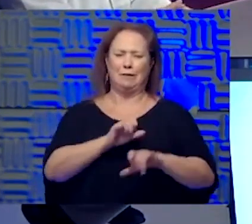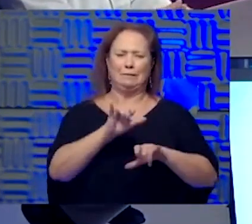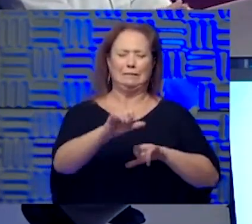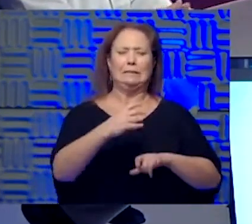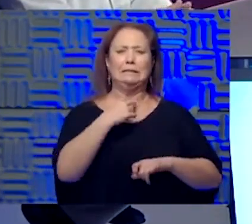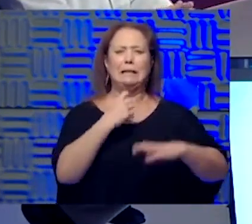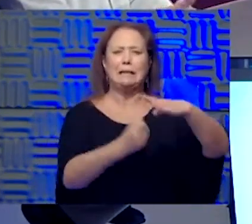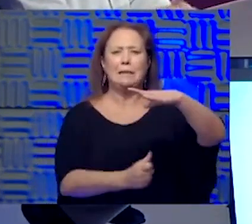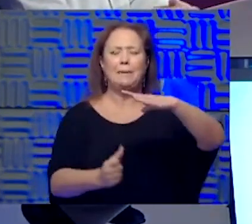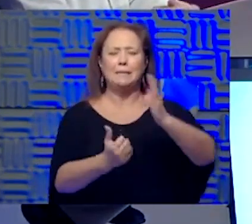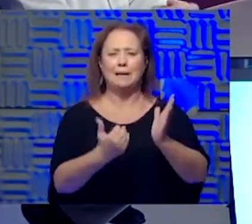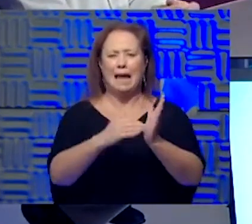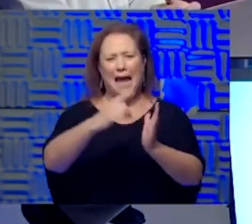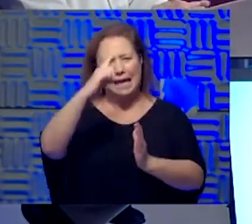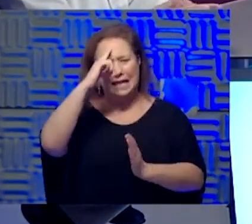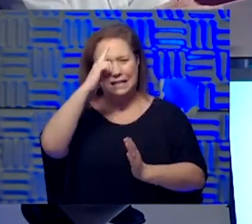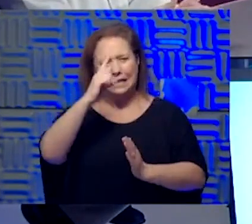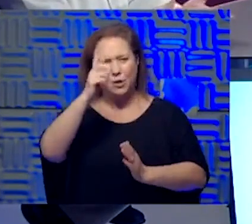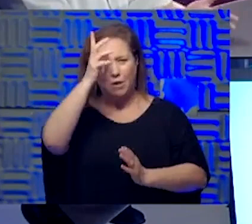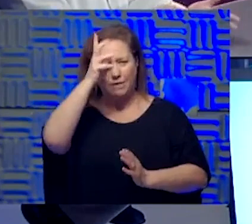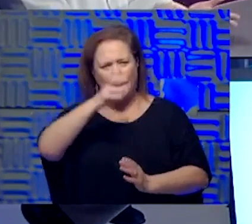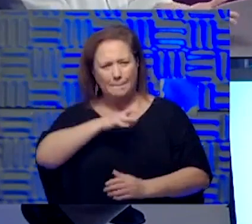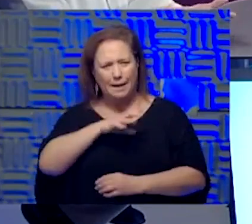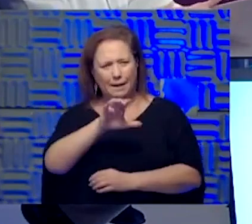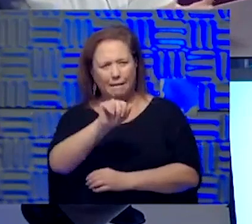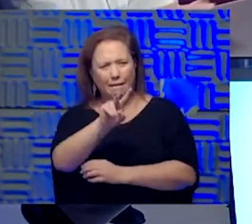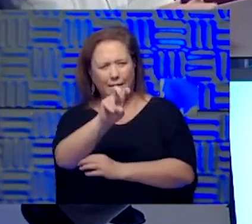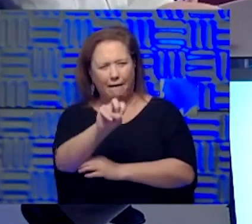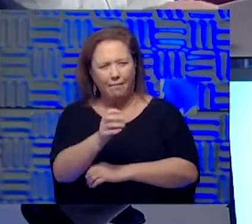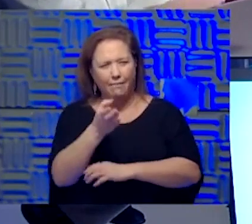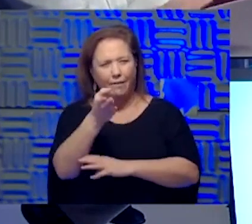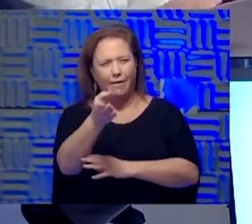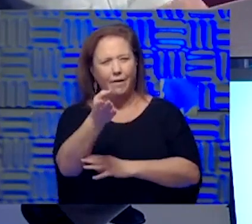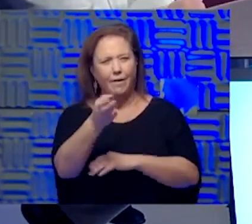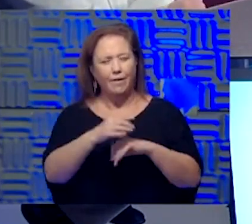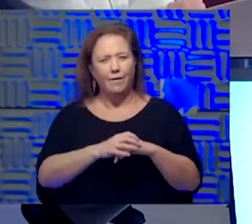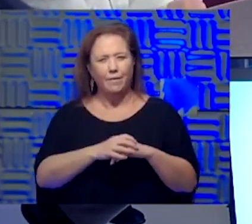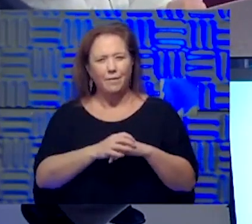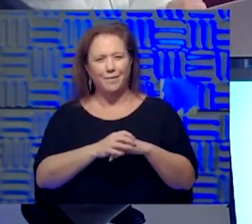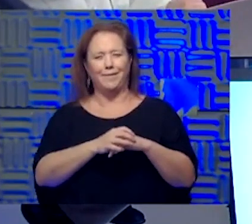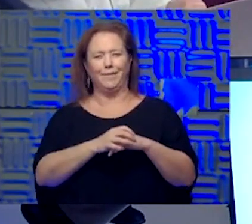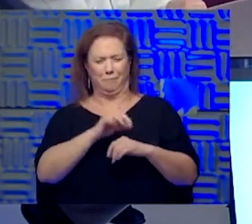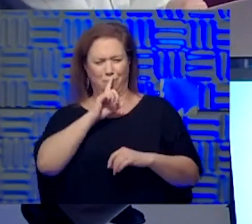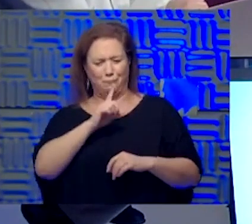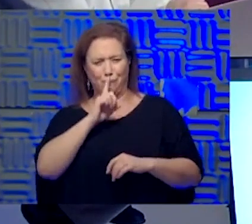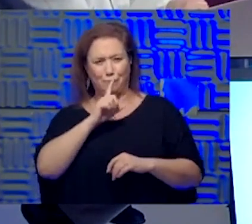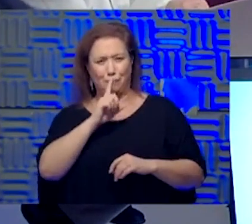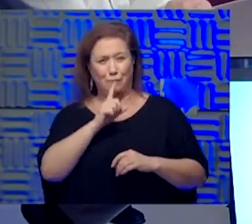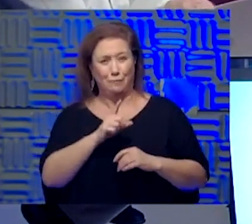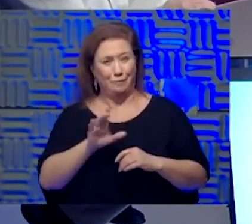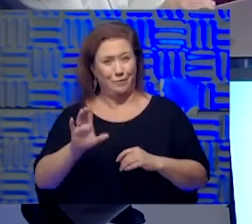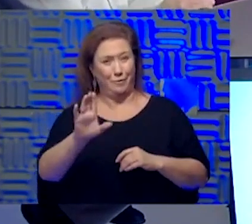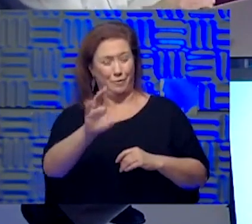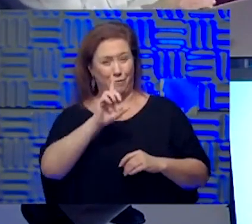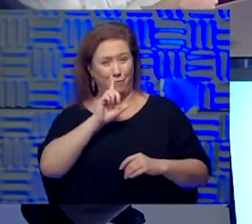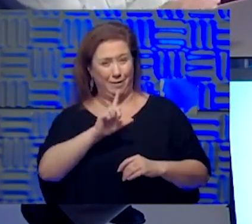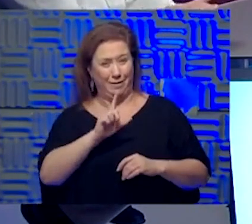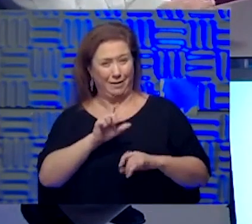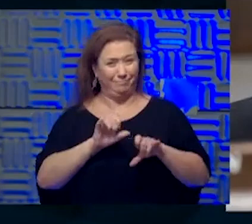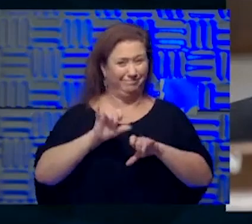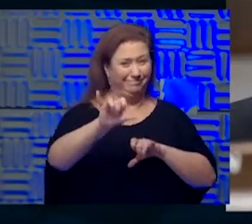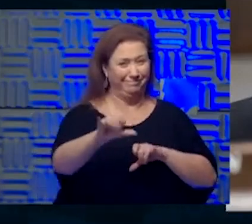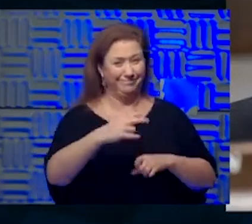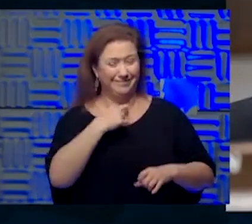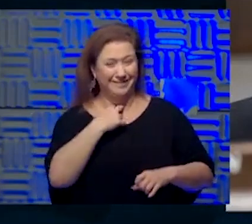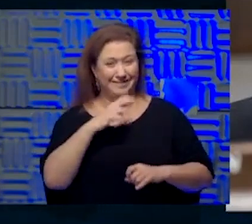I'm beginning to think you have a man cave down there. Is this true, or is it you're really banished downstairs?